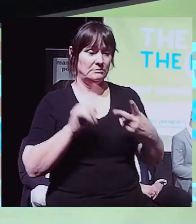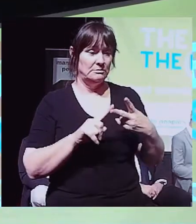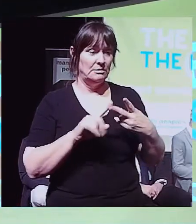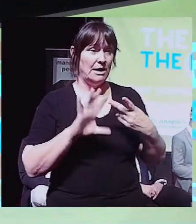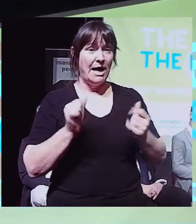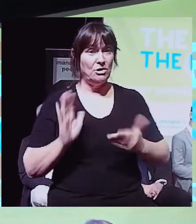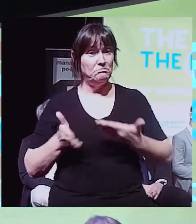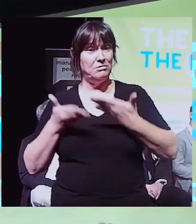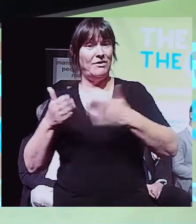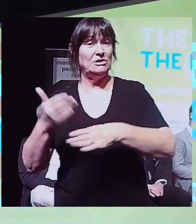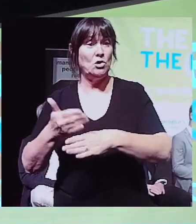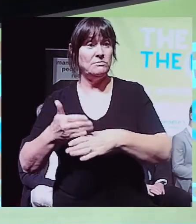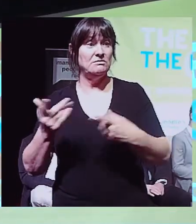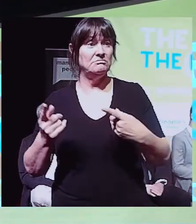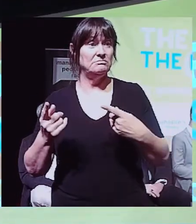jobs to come back?